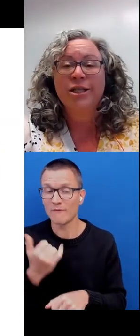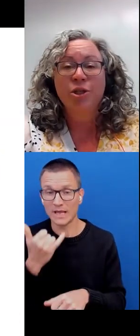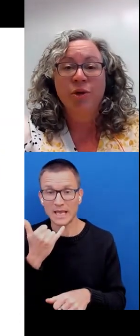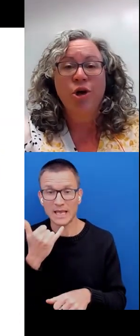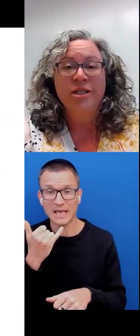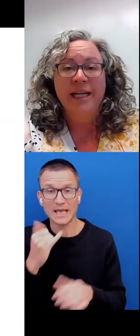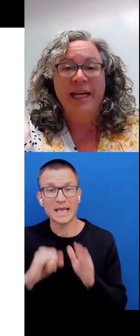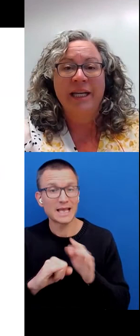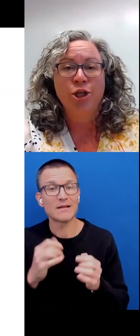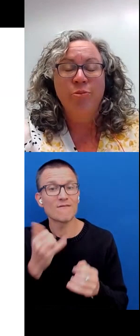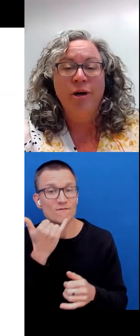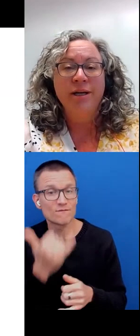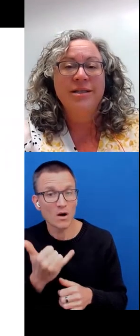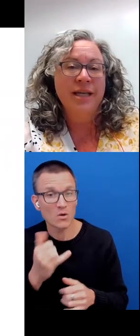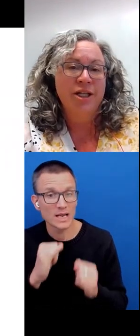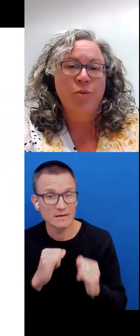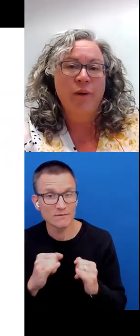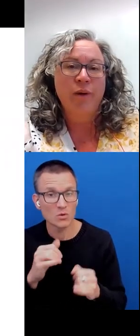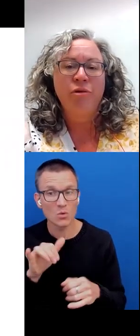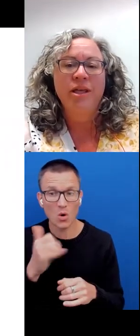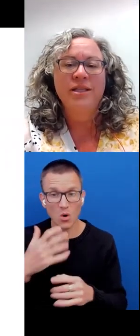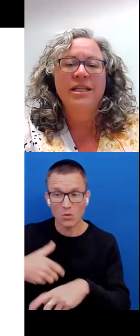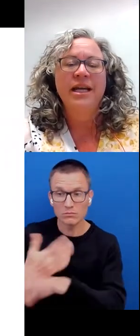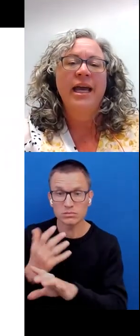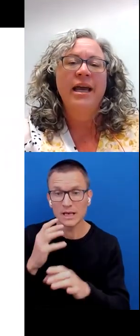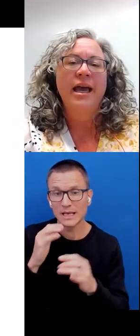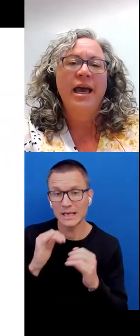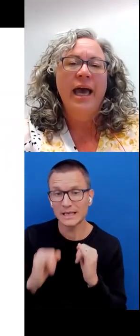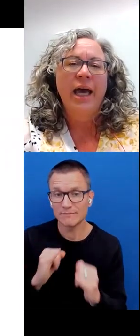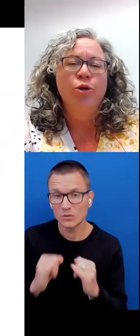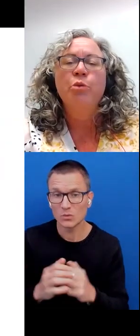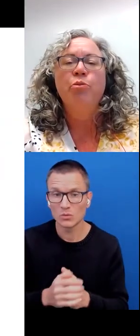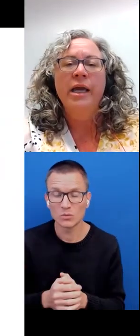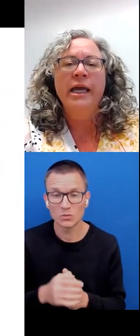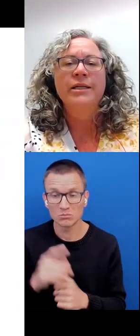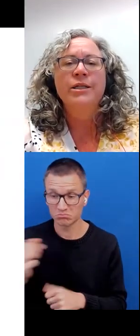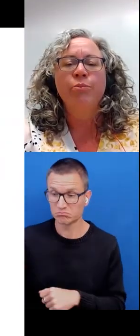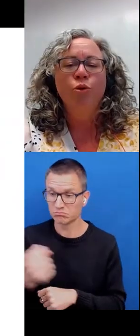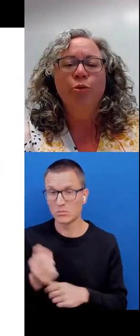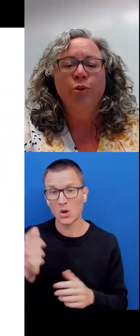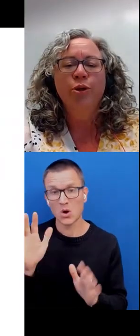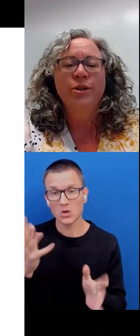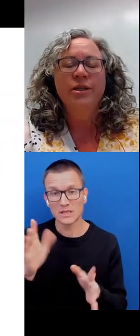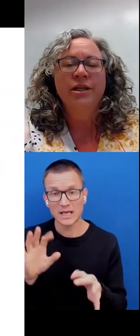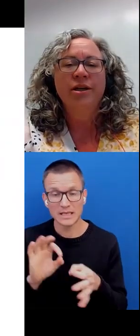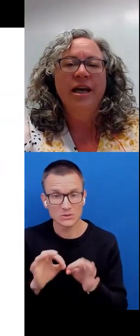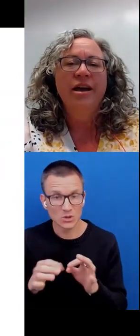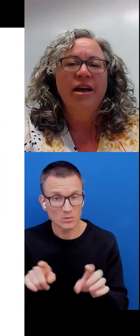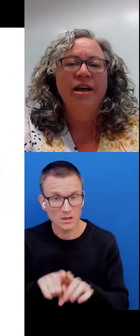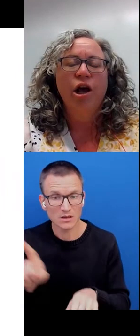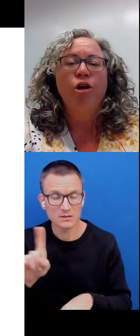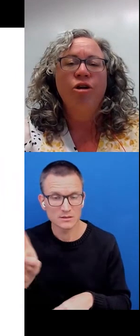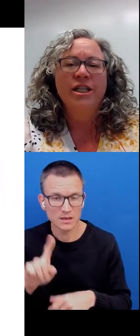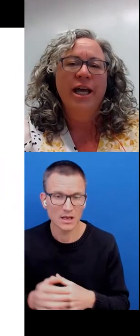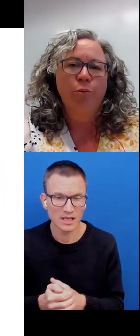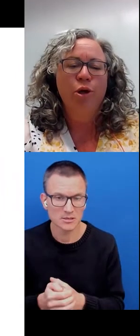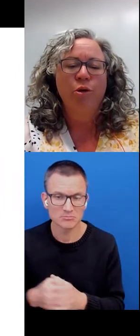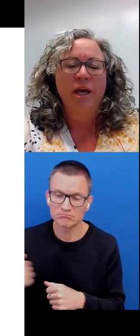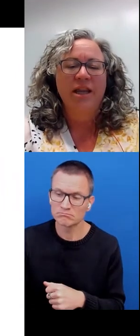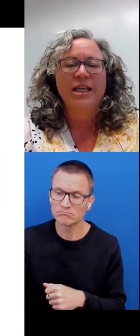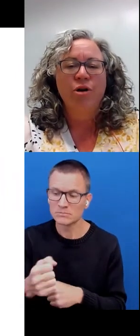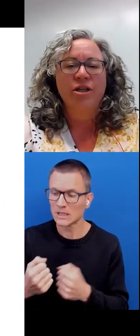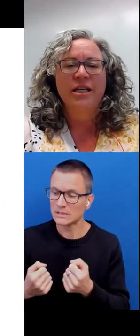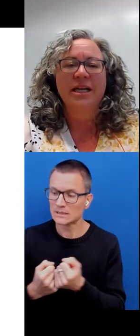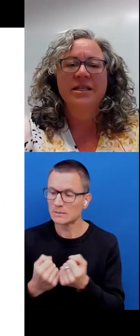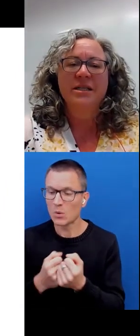and access to an Auslan interpreter, such as we have with us today, and also bringing a support person along to help